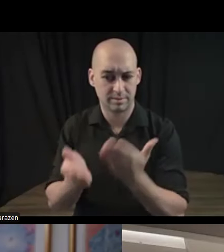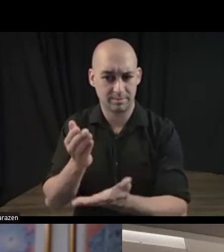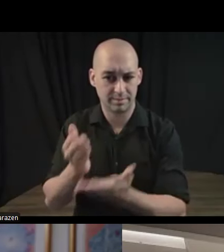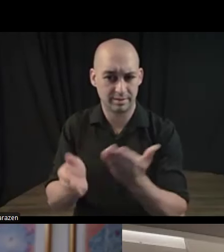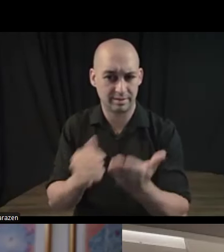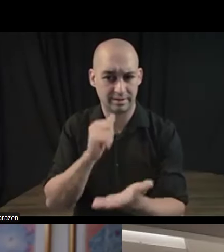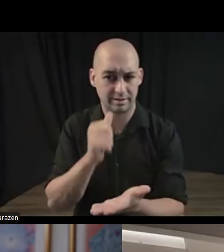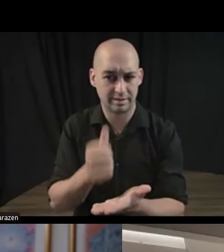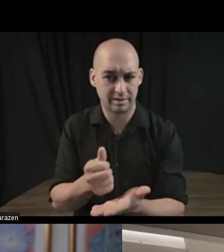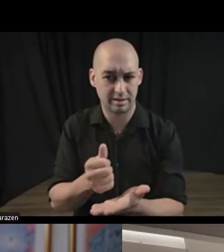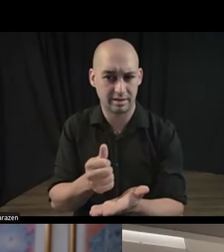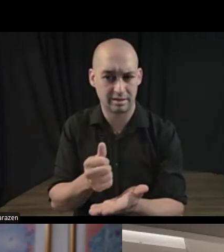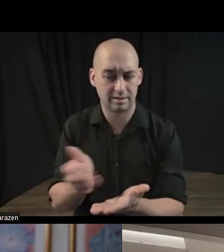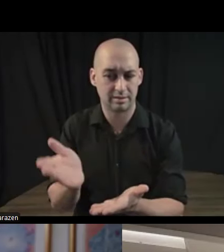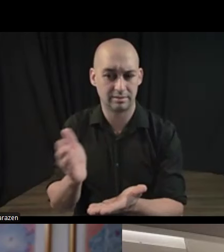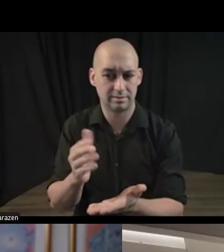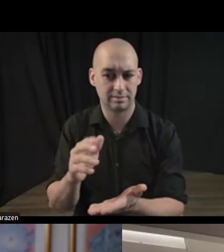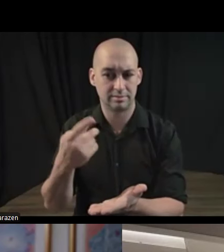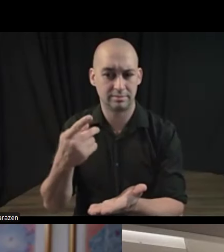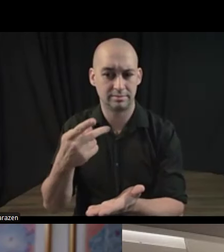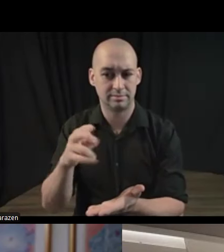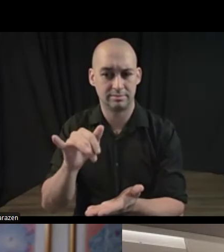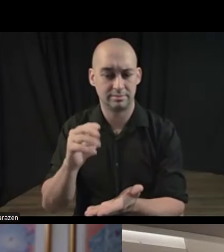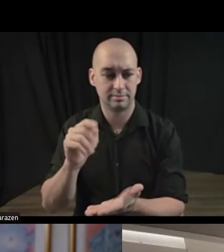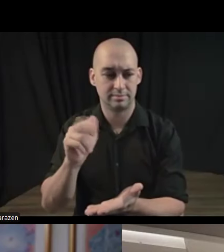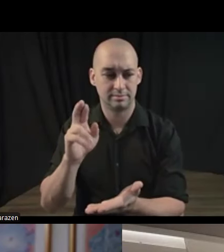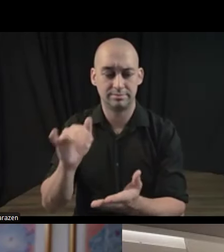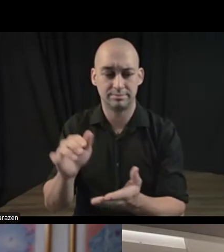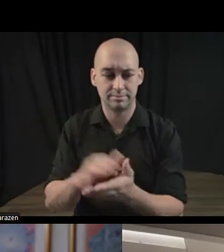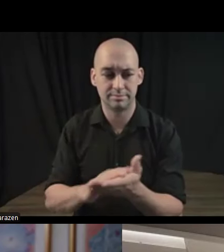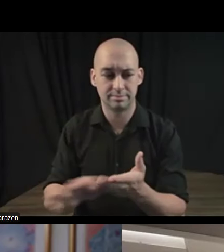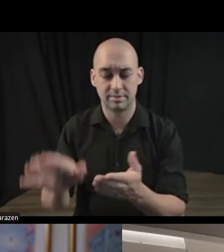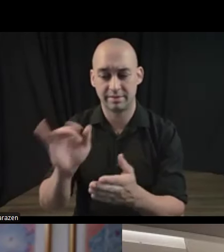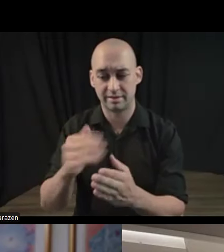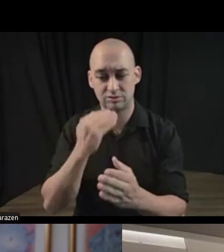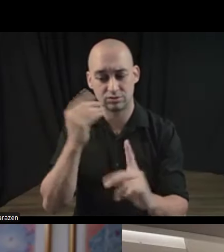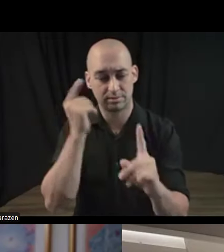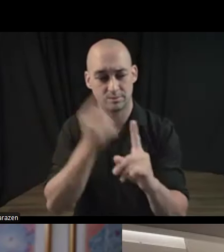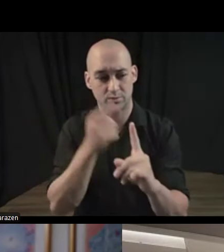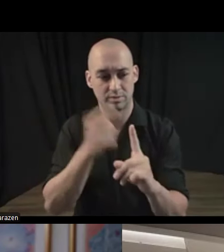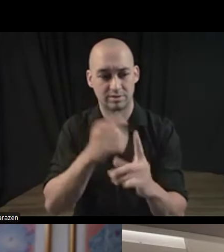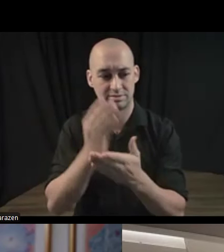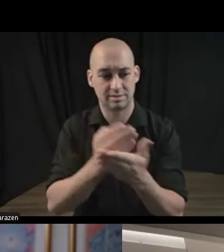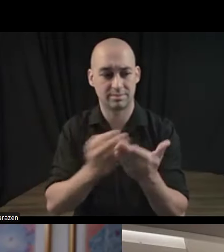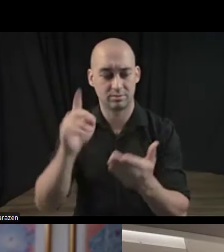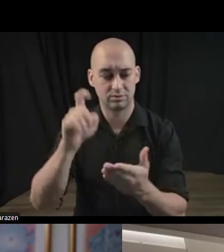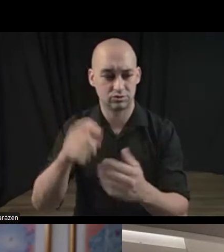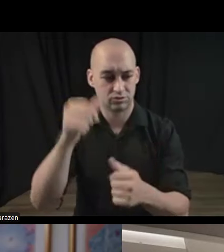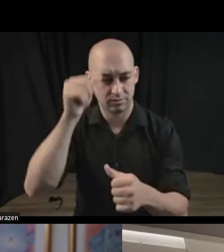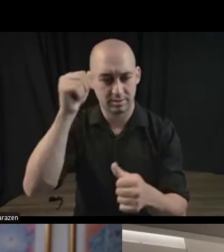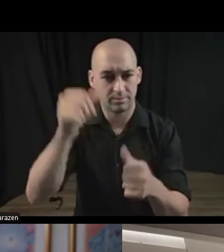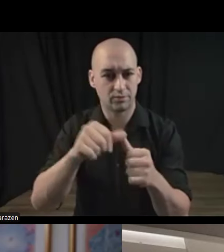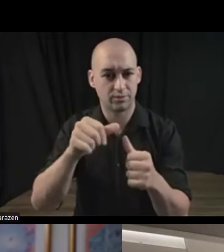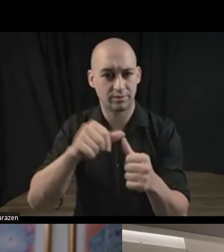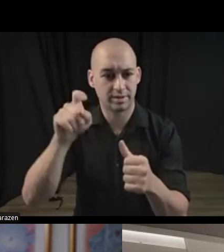useful for primary care for this population. That's a really great point, and something that I think we should remember as a need, that if there's